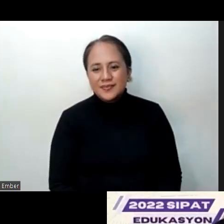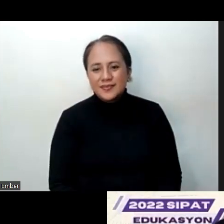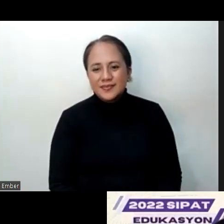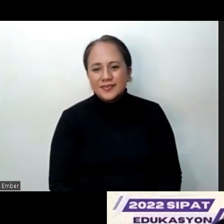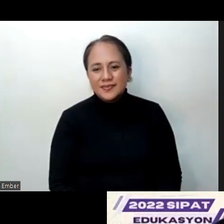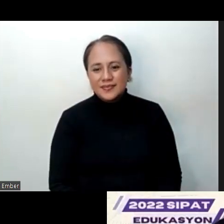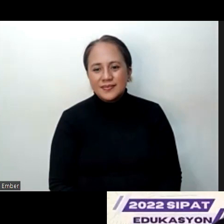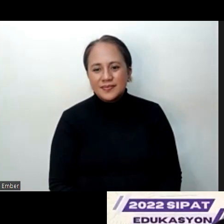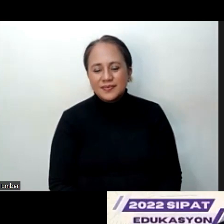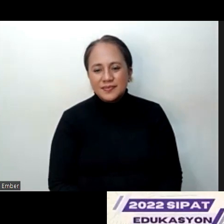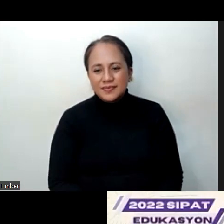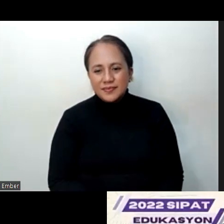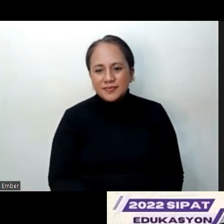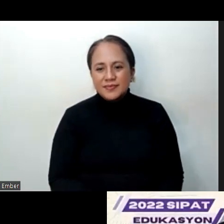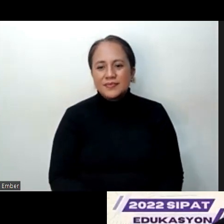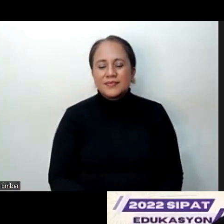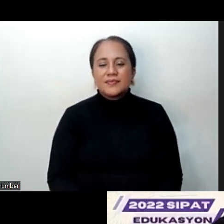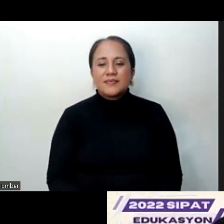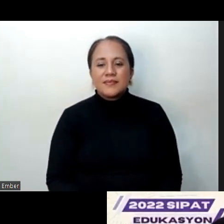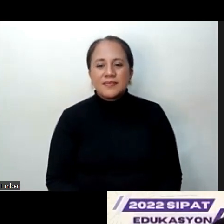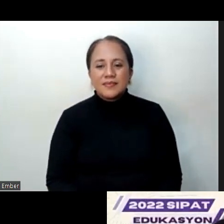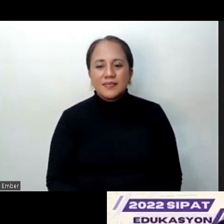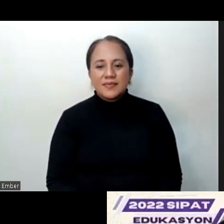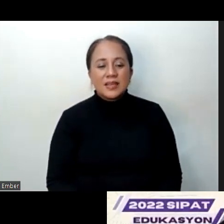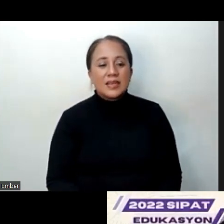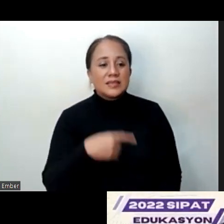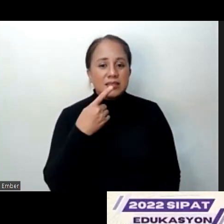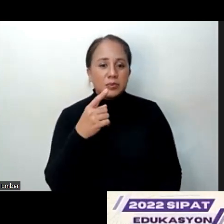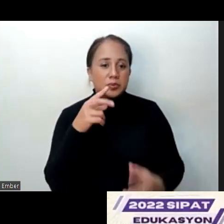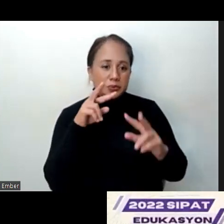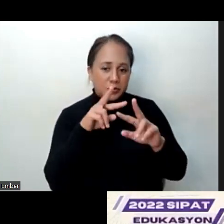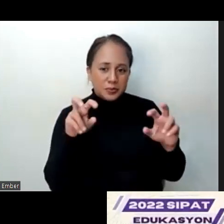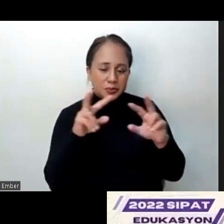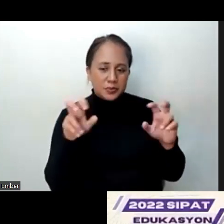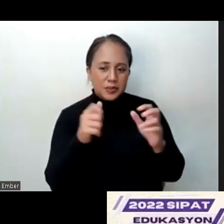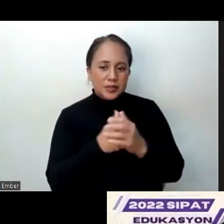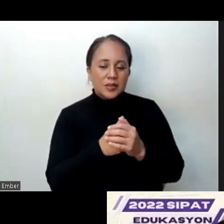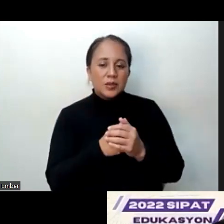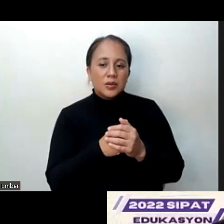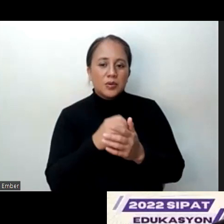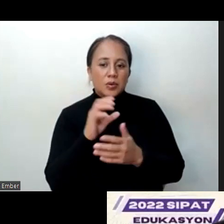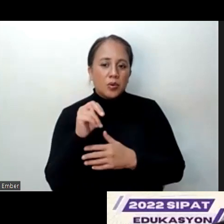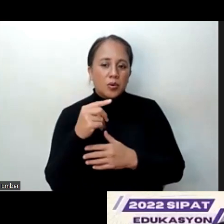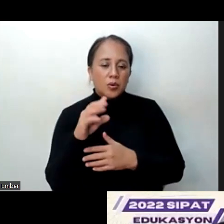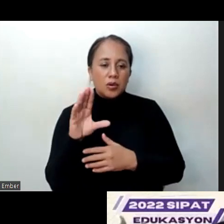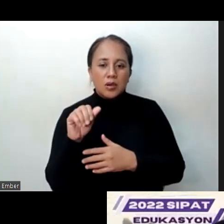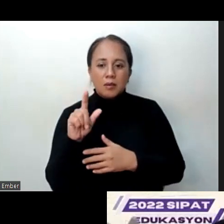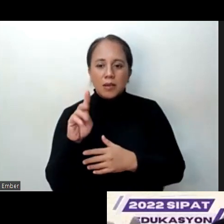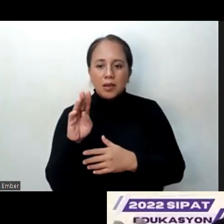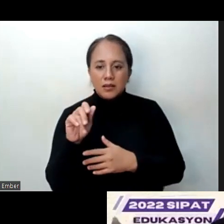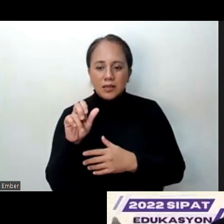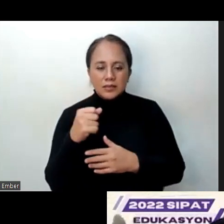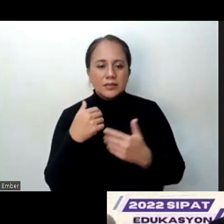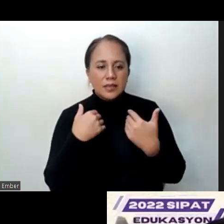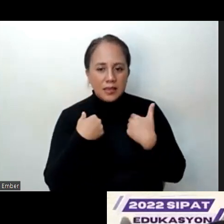to teachers. Parang according to the study by Ong and Cabañez, parang meron